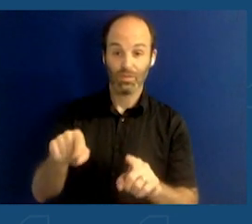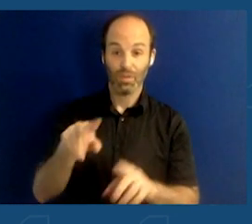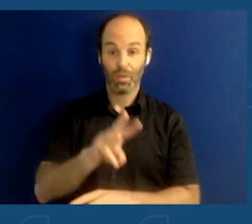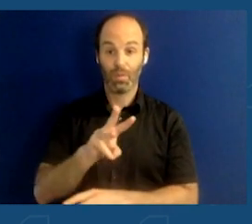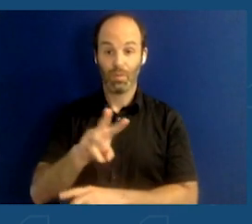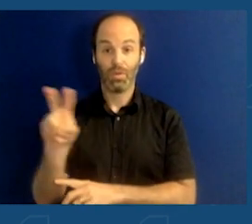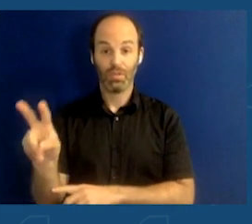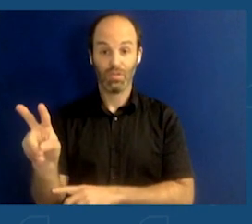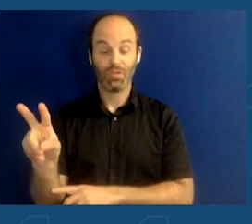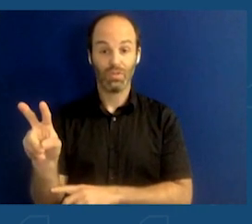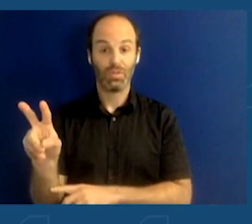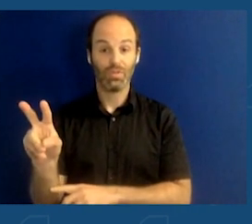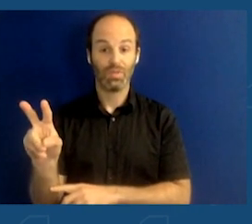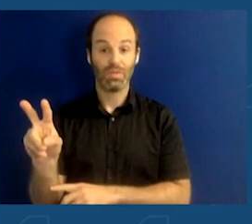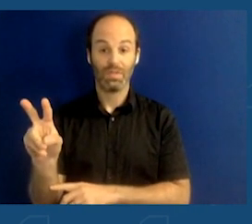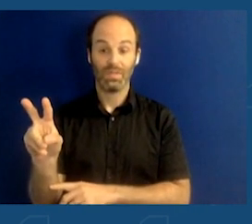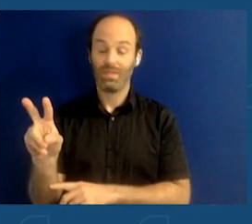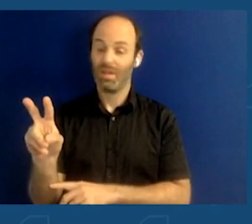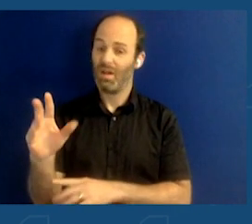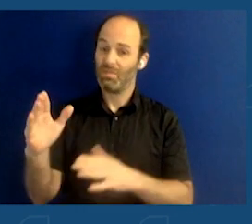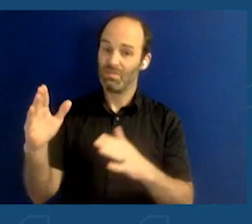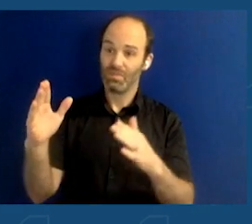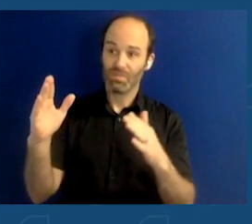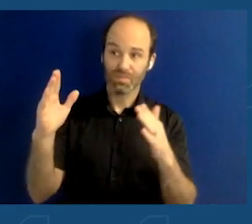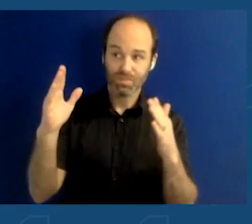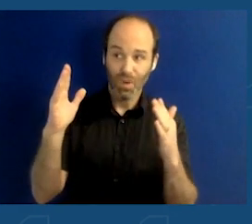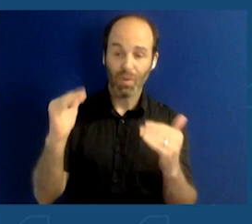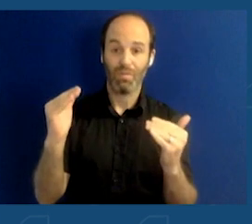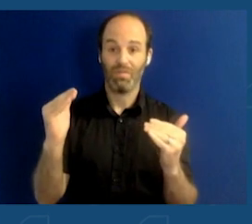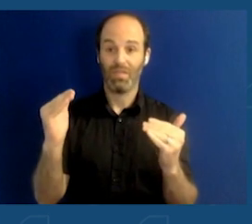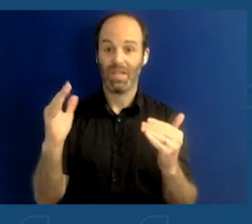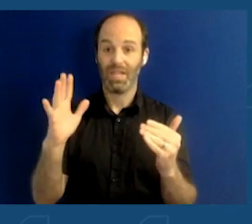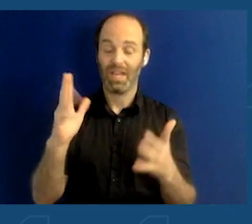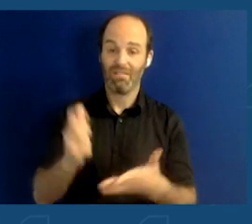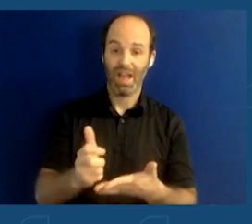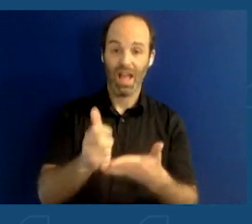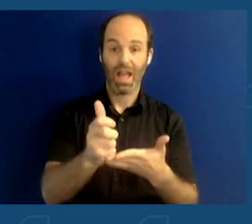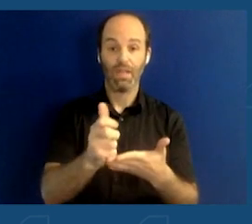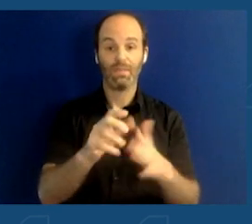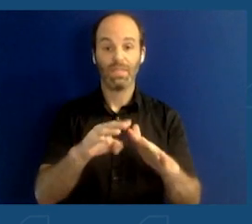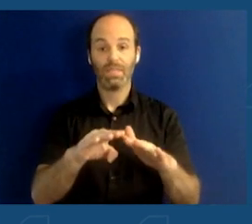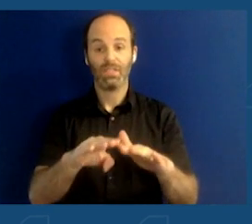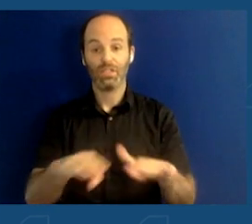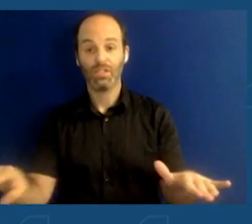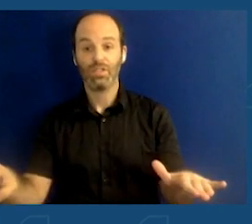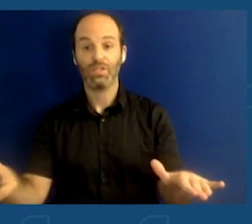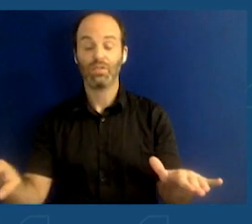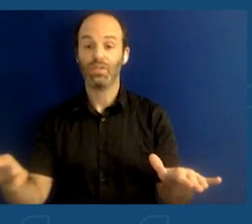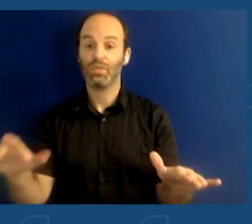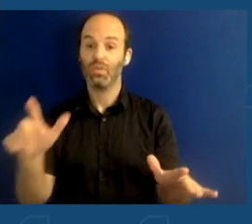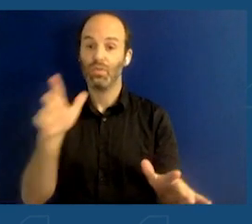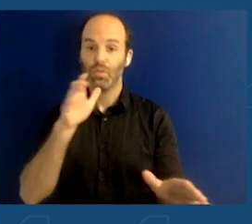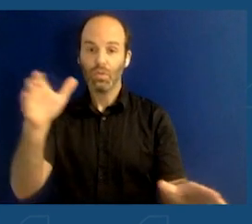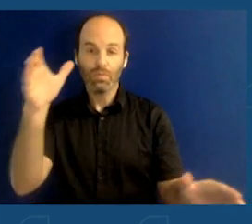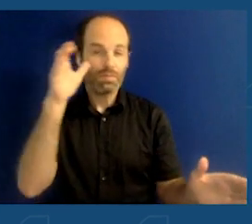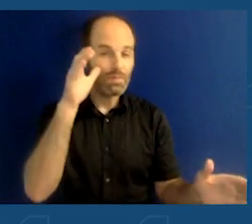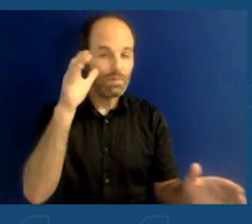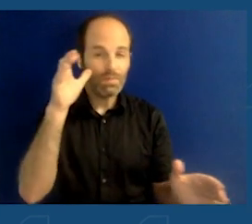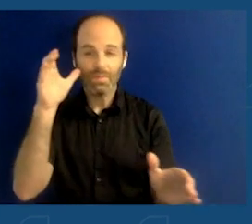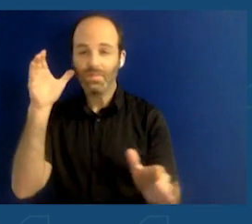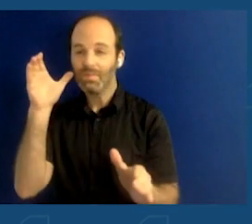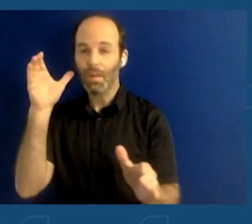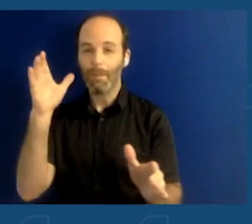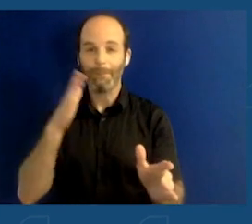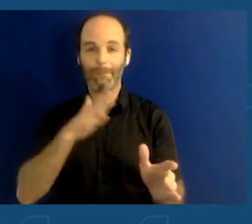have hopefully helped children who listen to my story